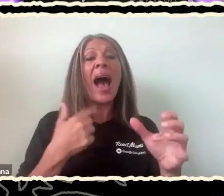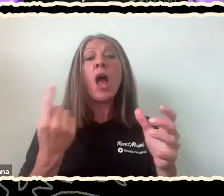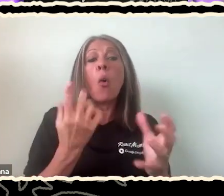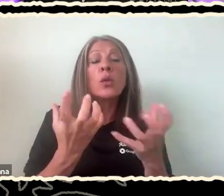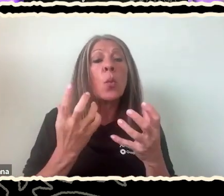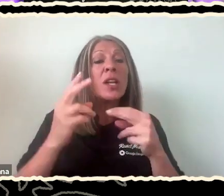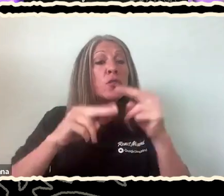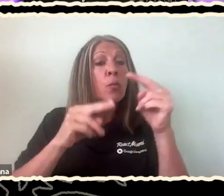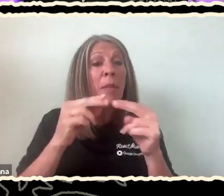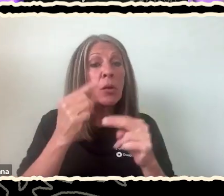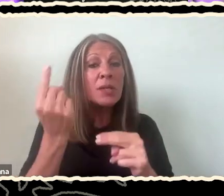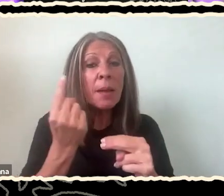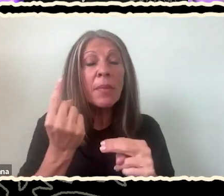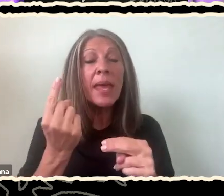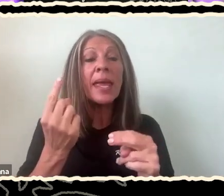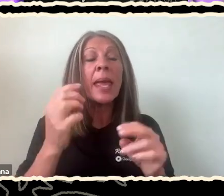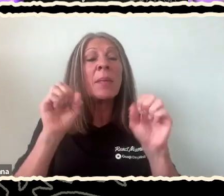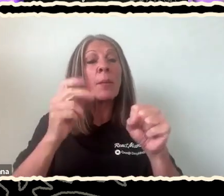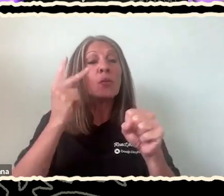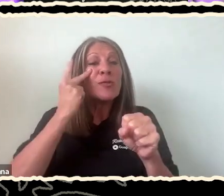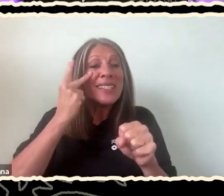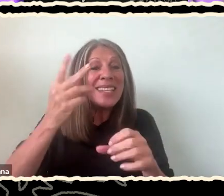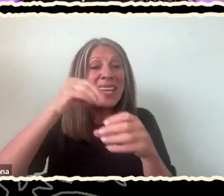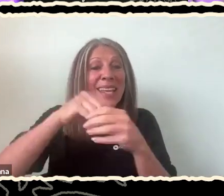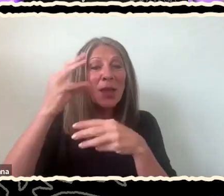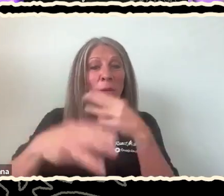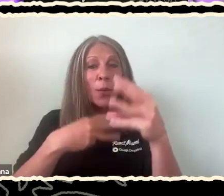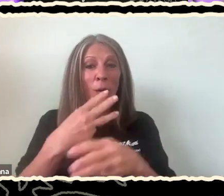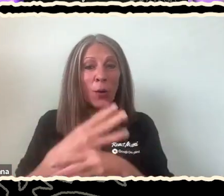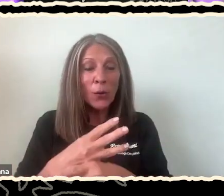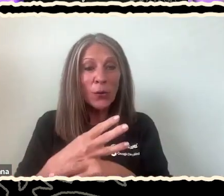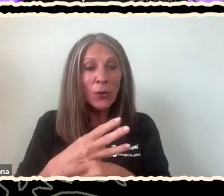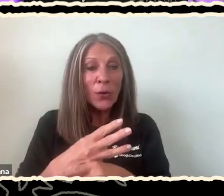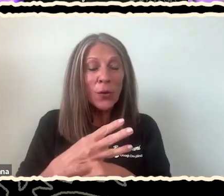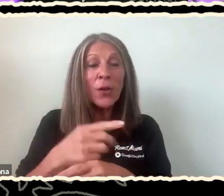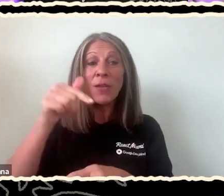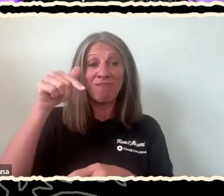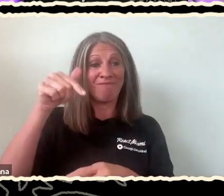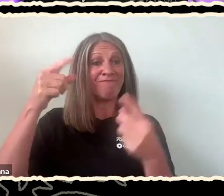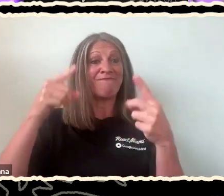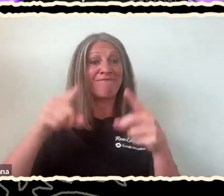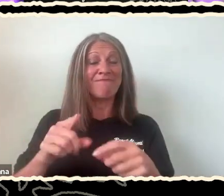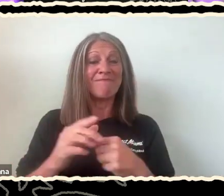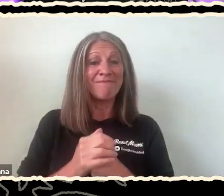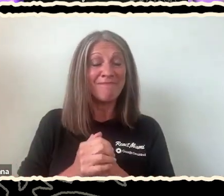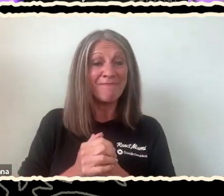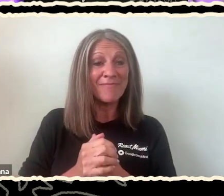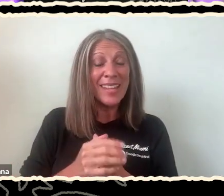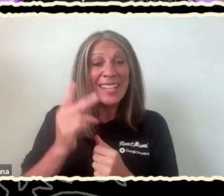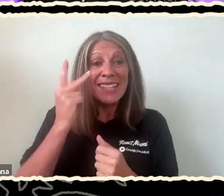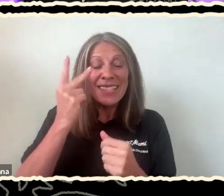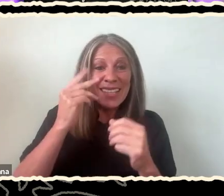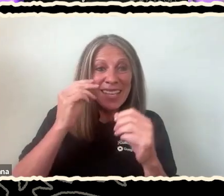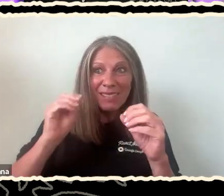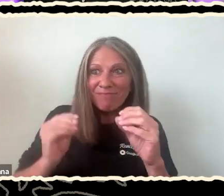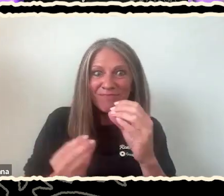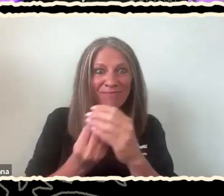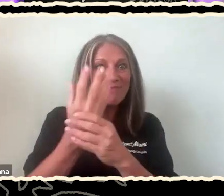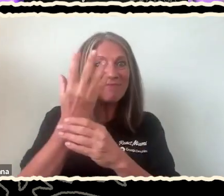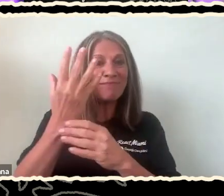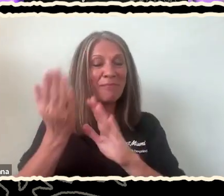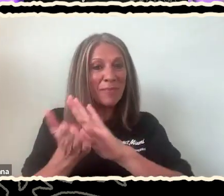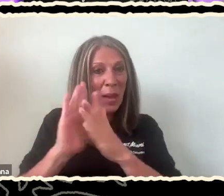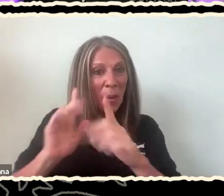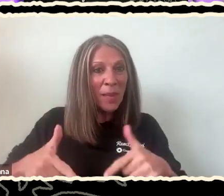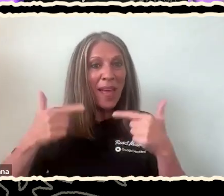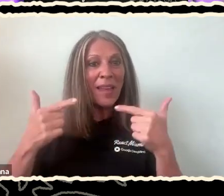build something and get to see it in the world. And this is the case. Like, see it come to life, you know? Back then,